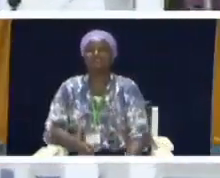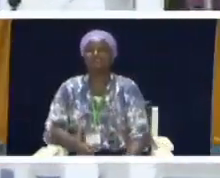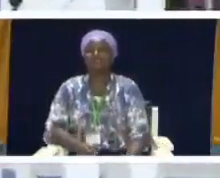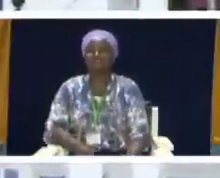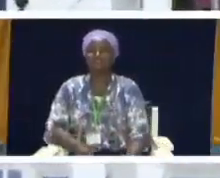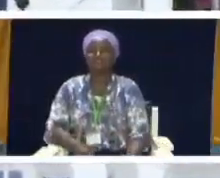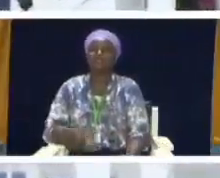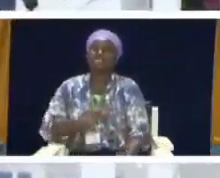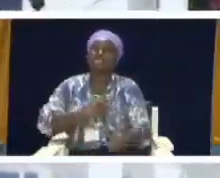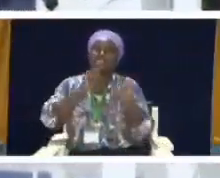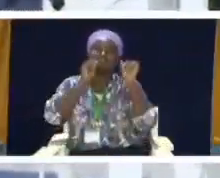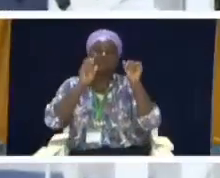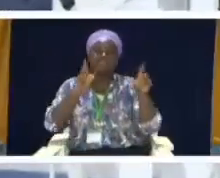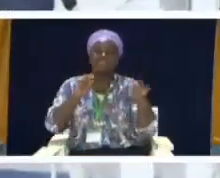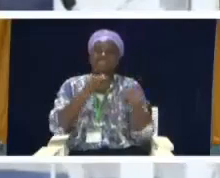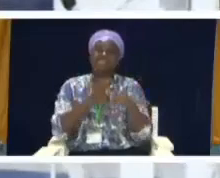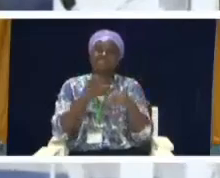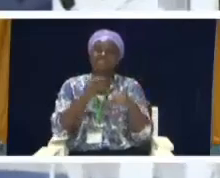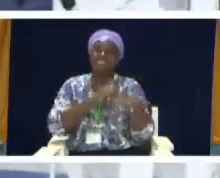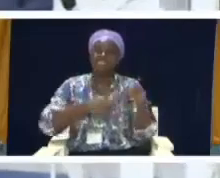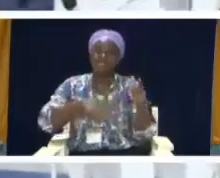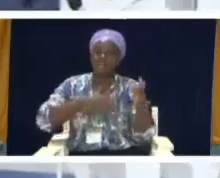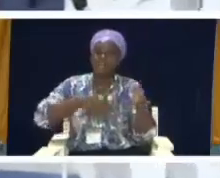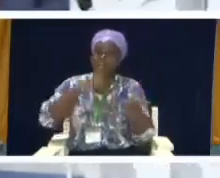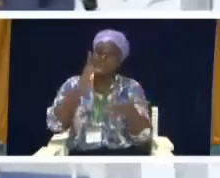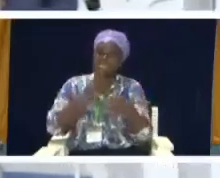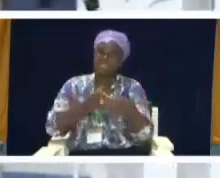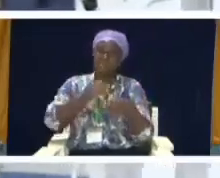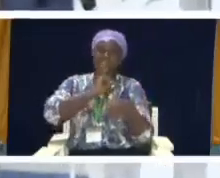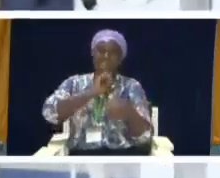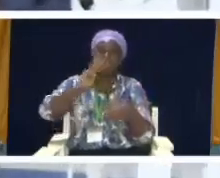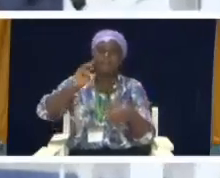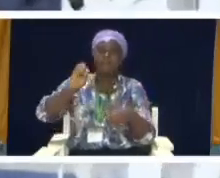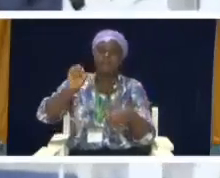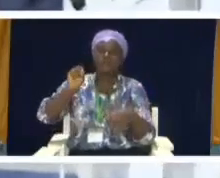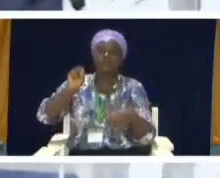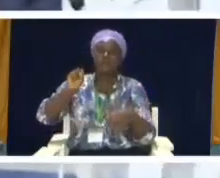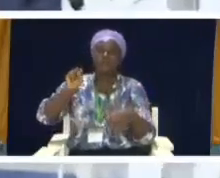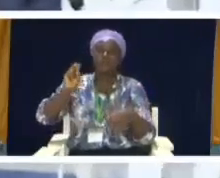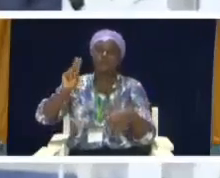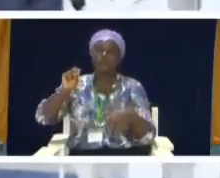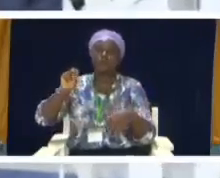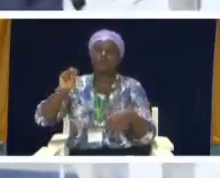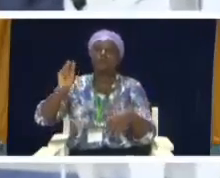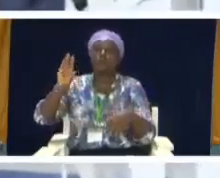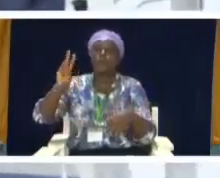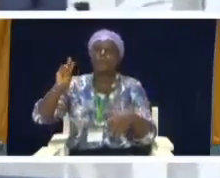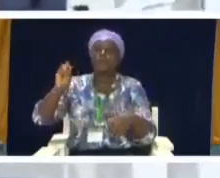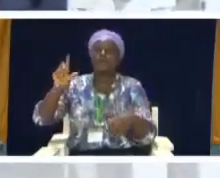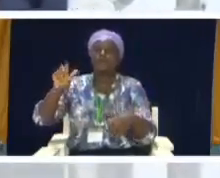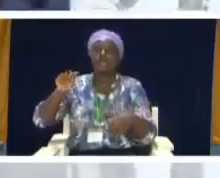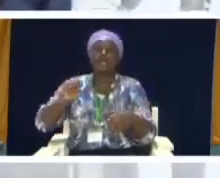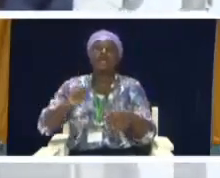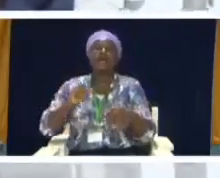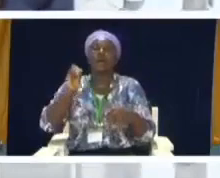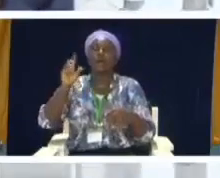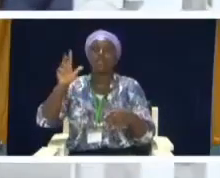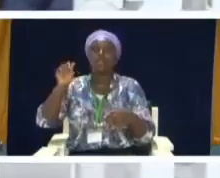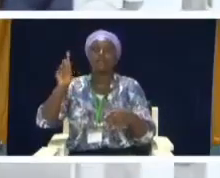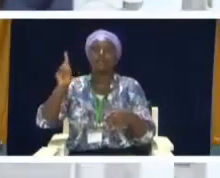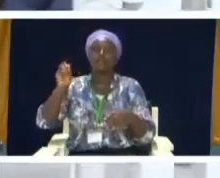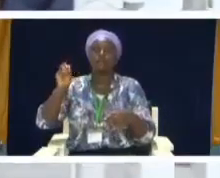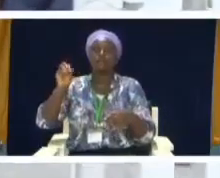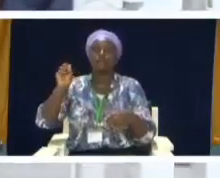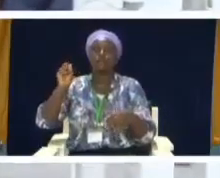I bless the name of the Lord. My name is Mosumola Oladoshi from Lagos Province 80,